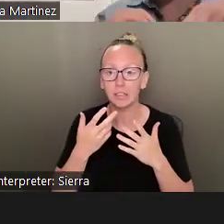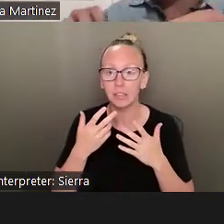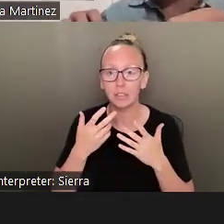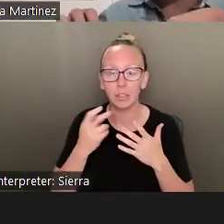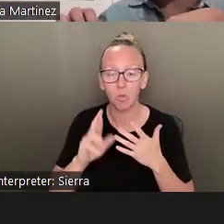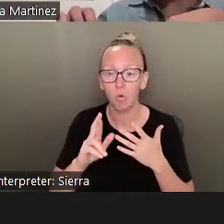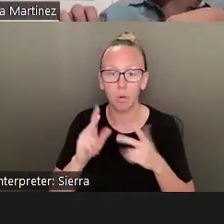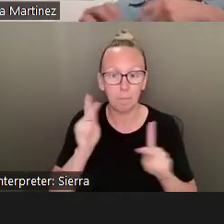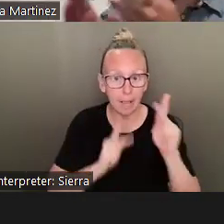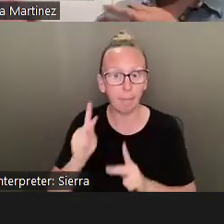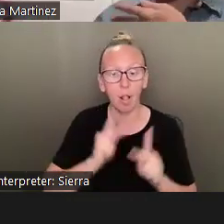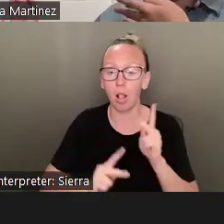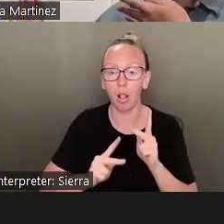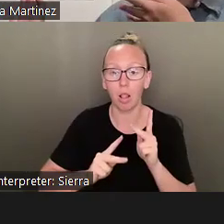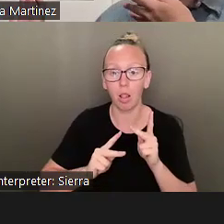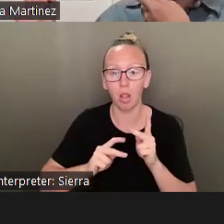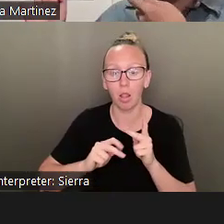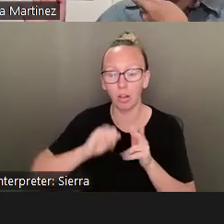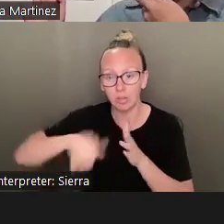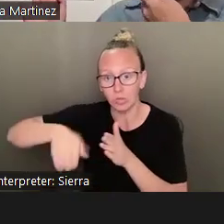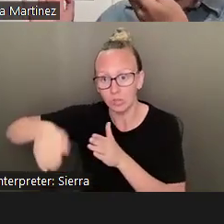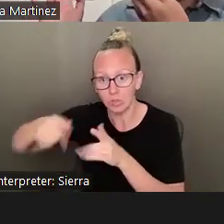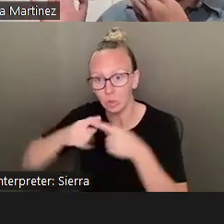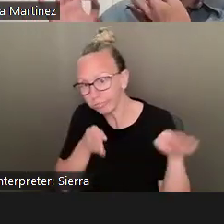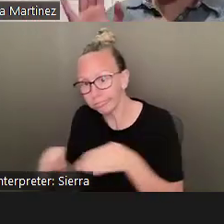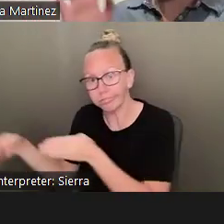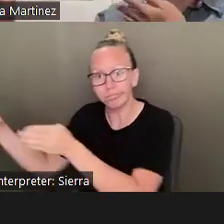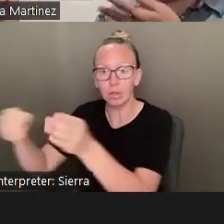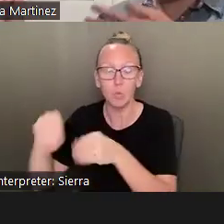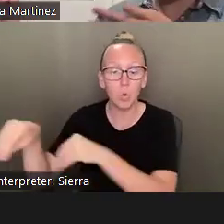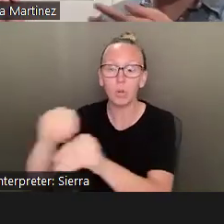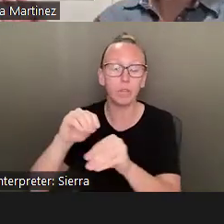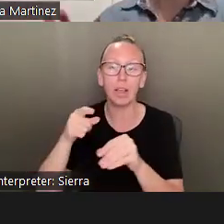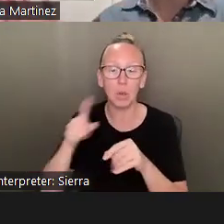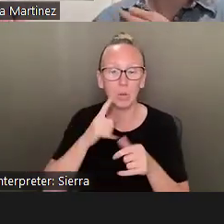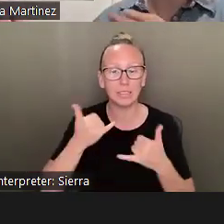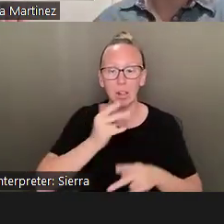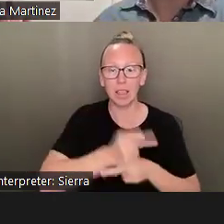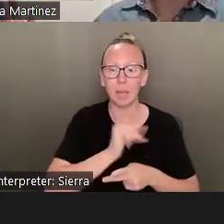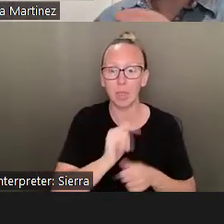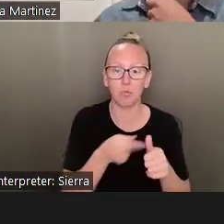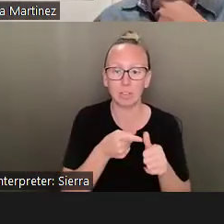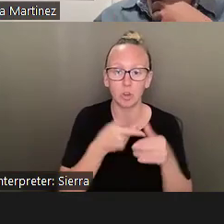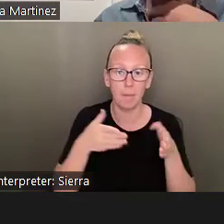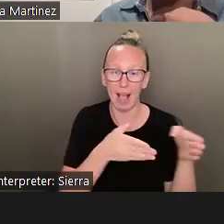they retain their original paths or their projected paths into the future where they want to